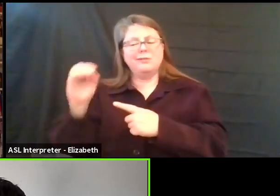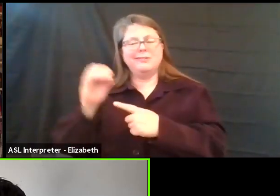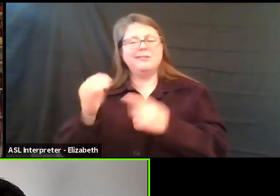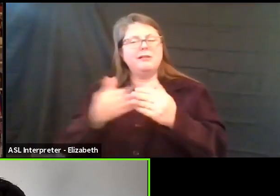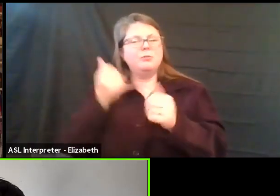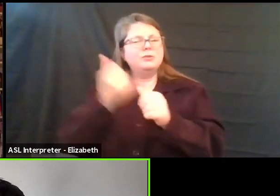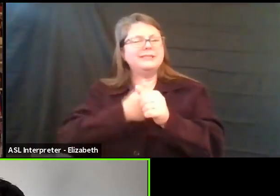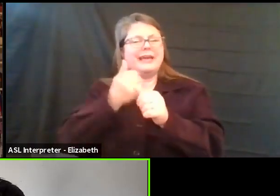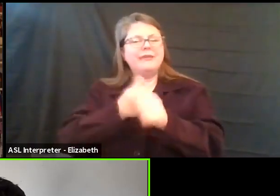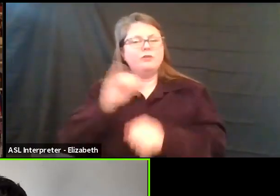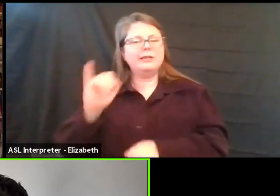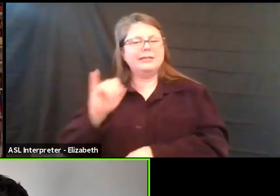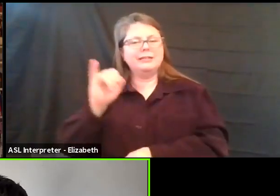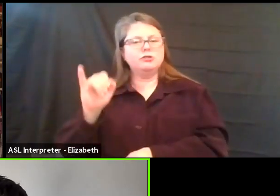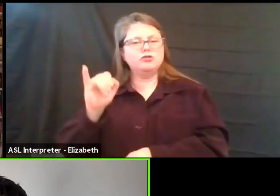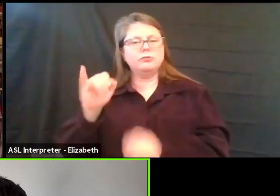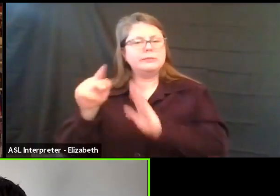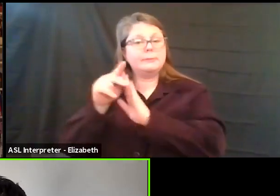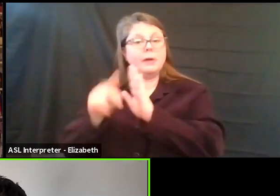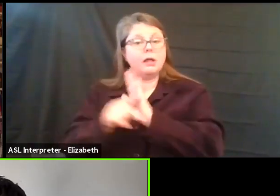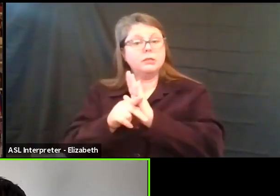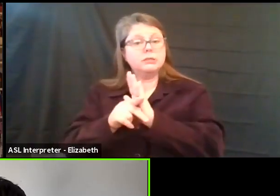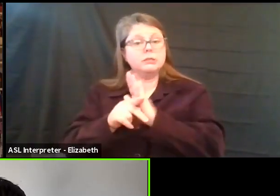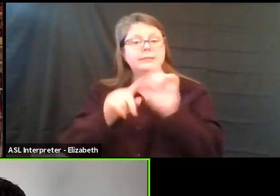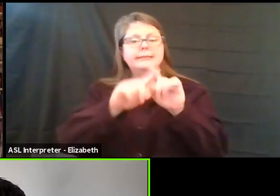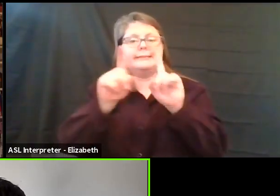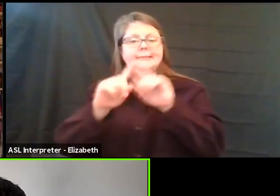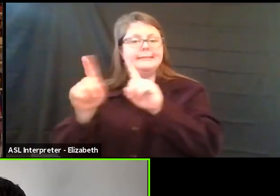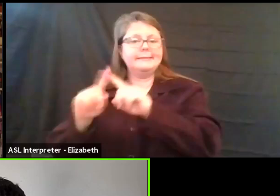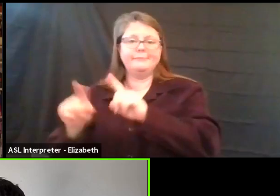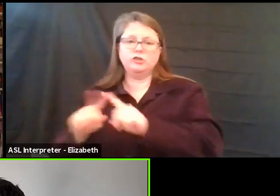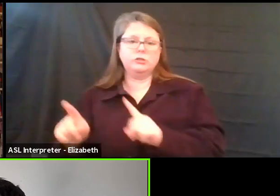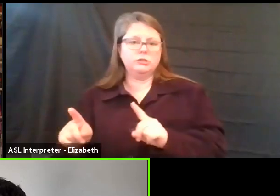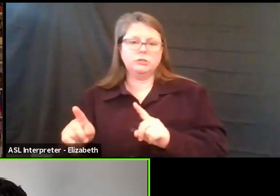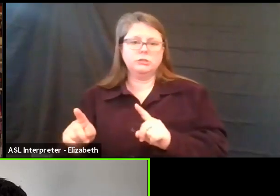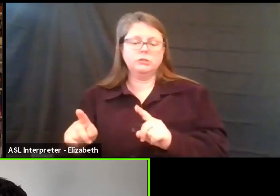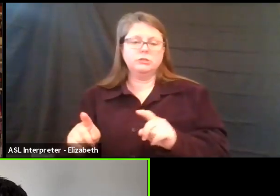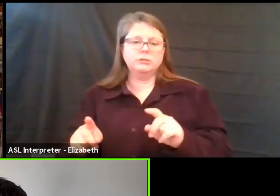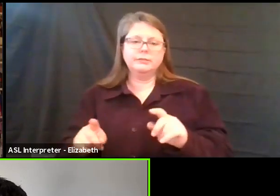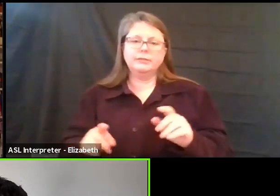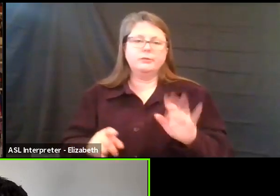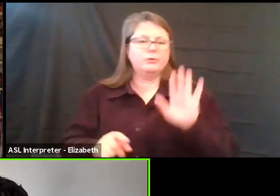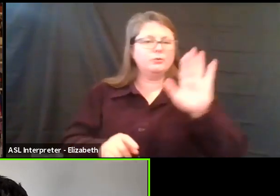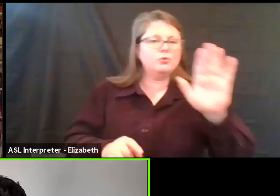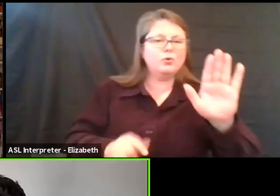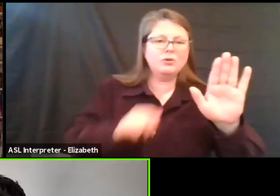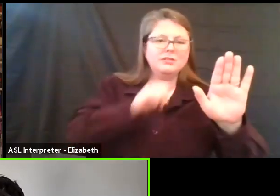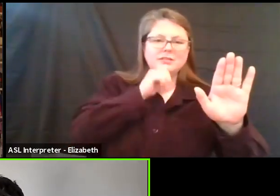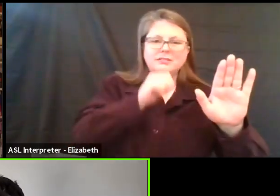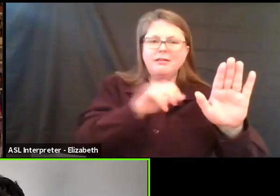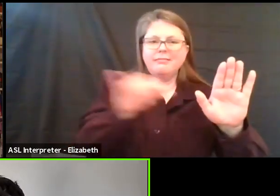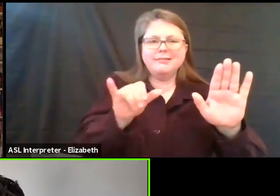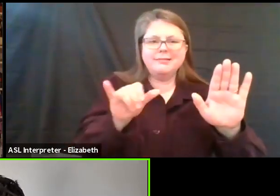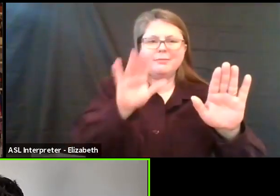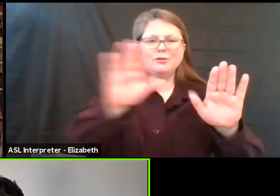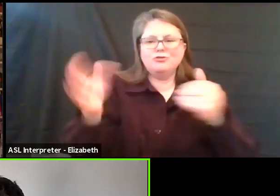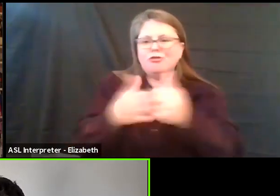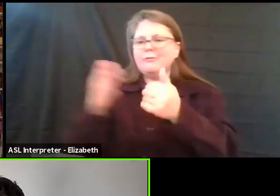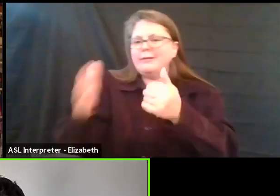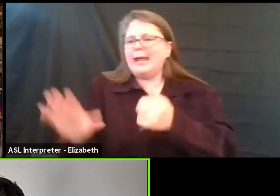Your policy is not going to be the same as your neighbor's policy or your friend's policy. And so what I generally recommend is that